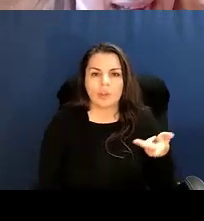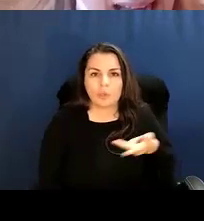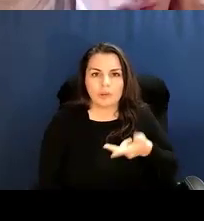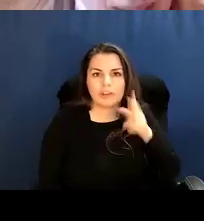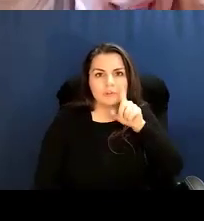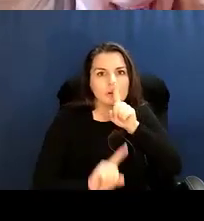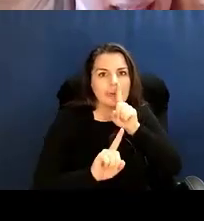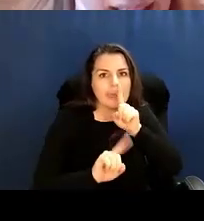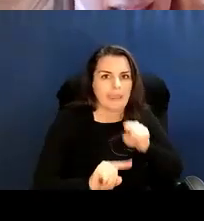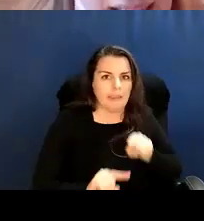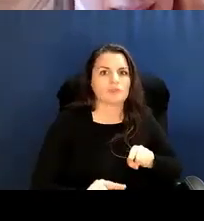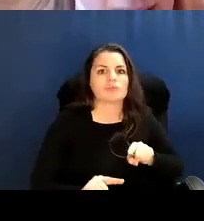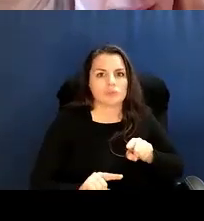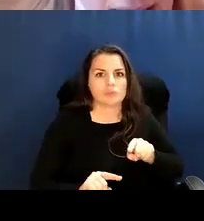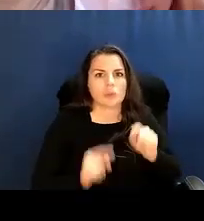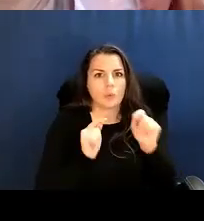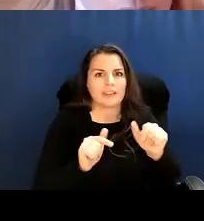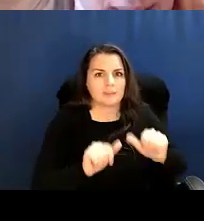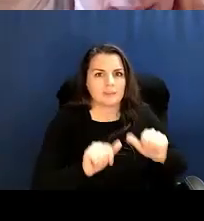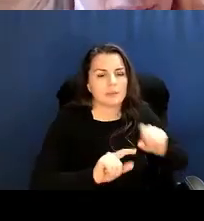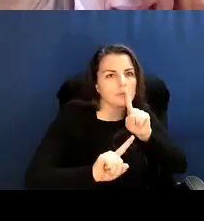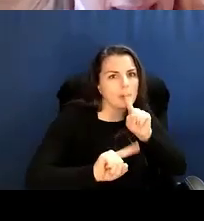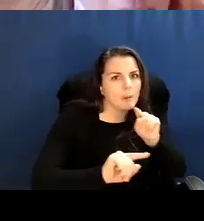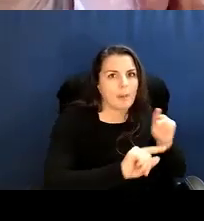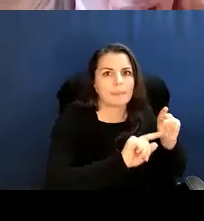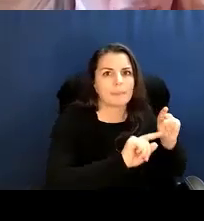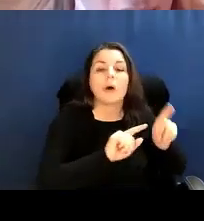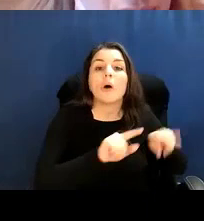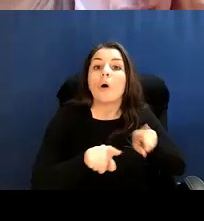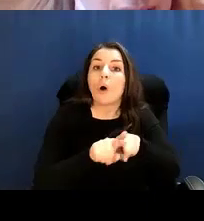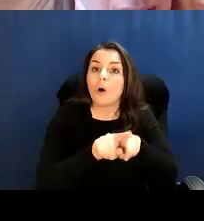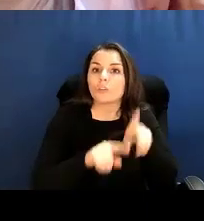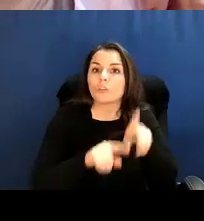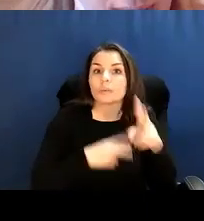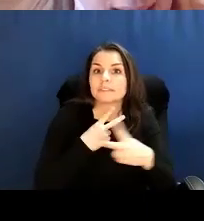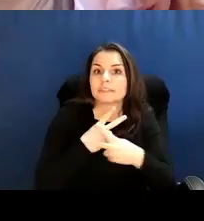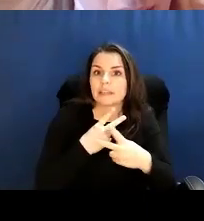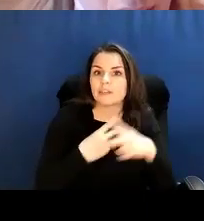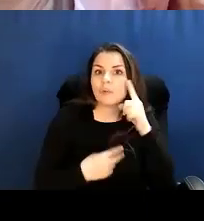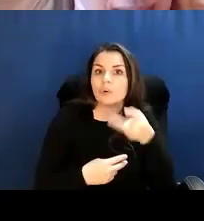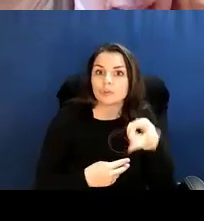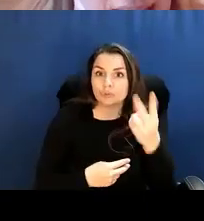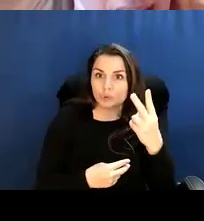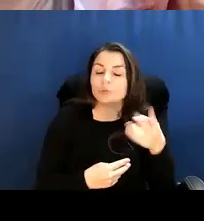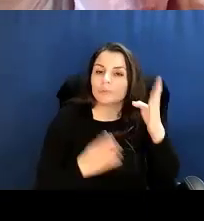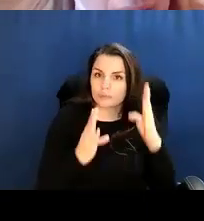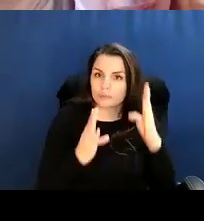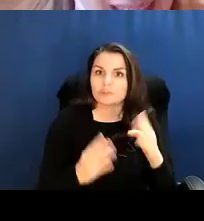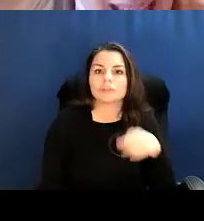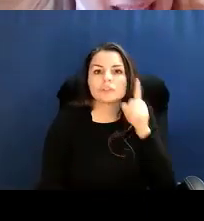quickly as we can, and then we will be saving any questions for the presenters for the